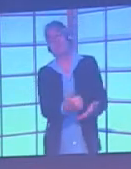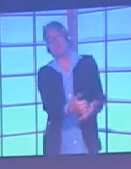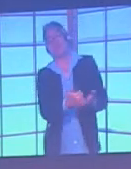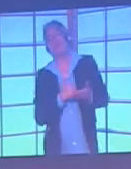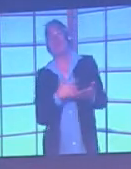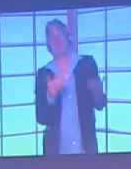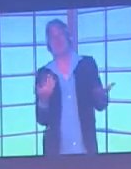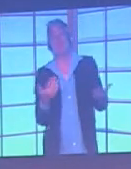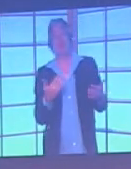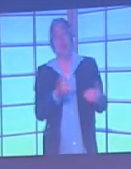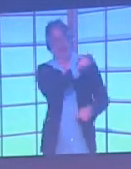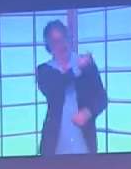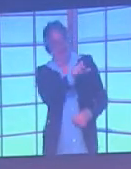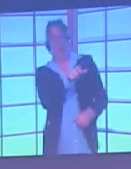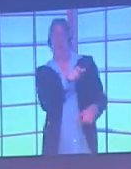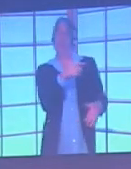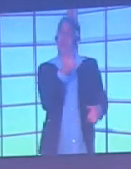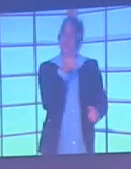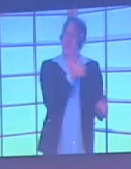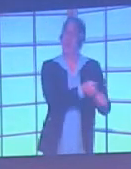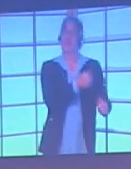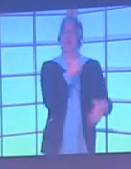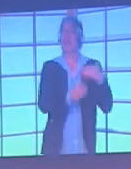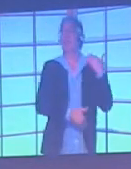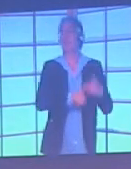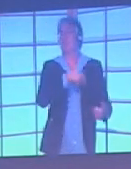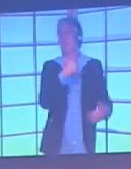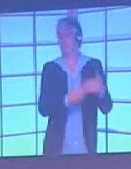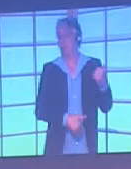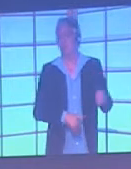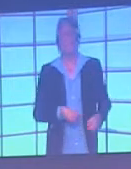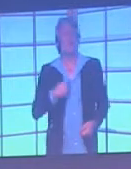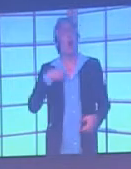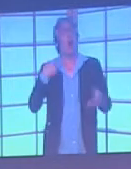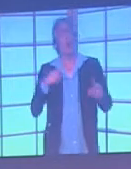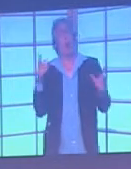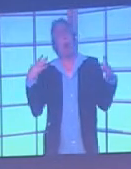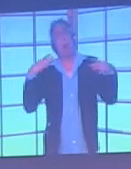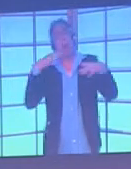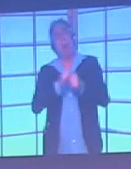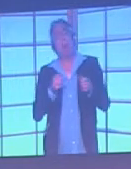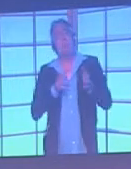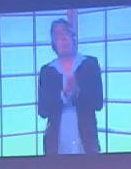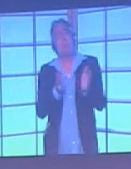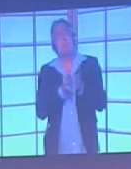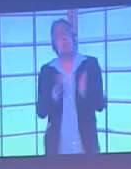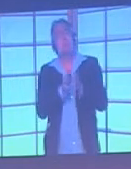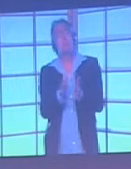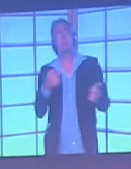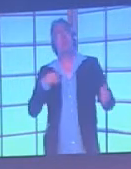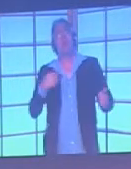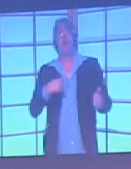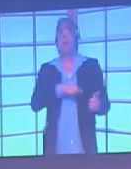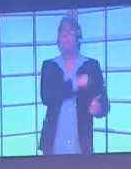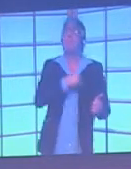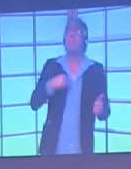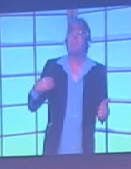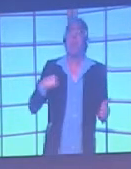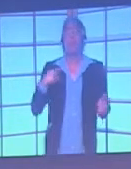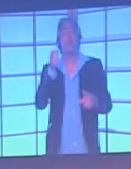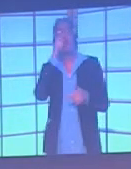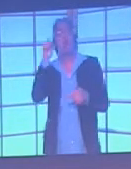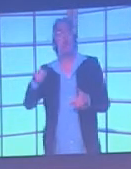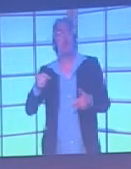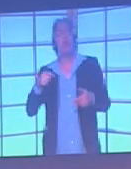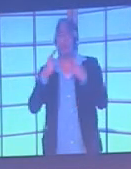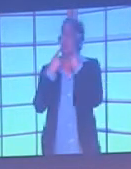countries. I'll just run you quickly through some of the key successes we had in both countries. The Week of Action campaign received